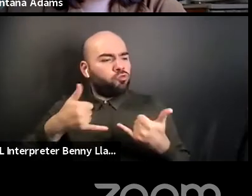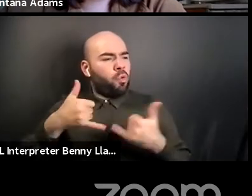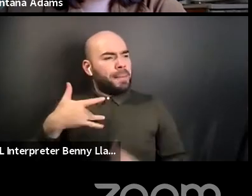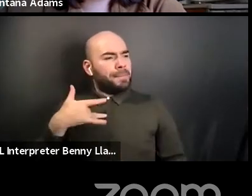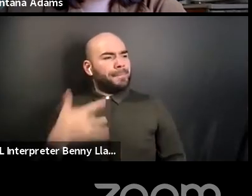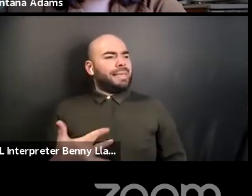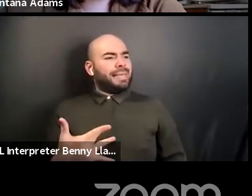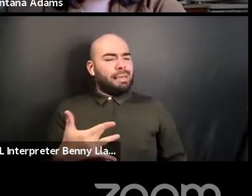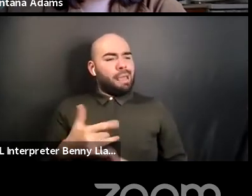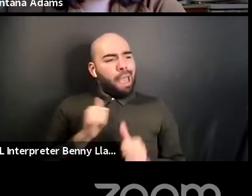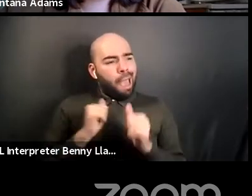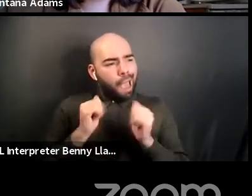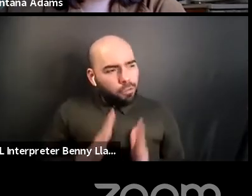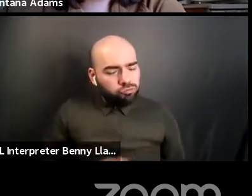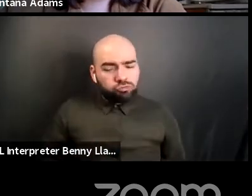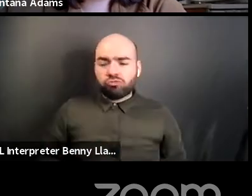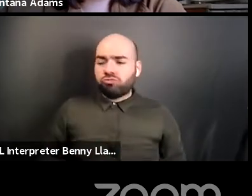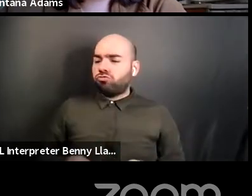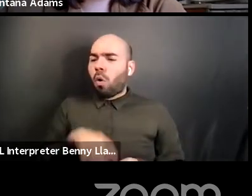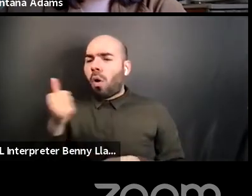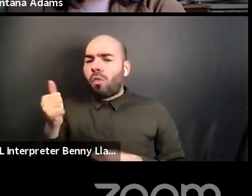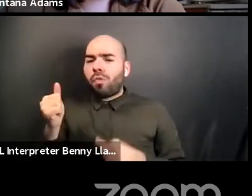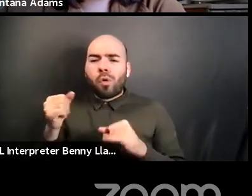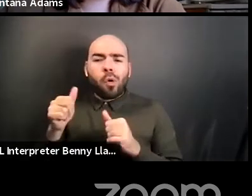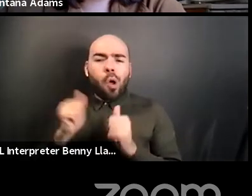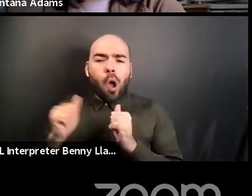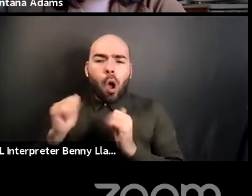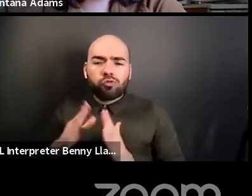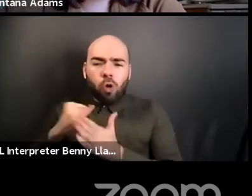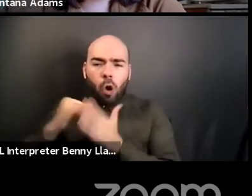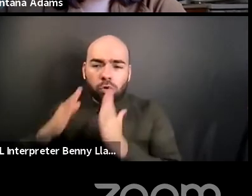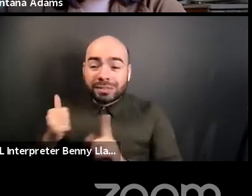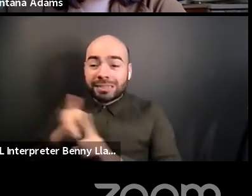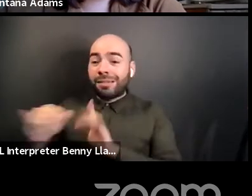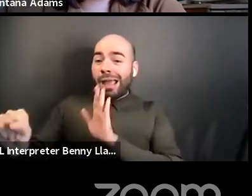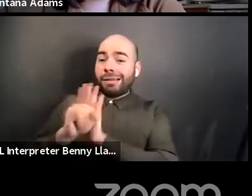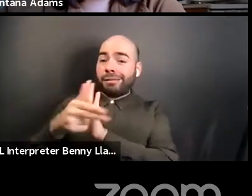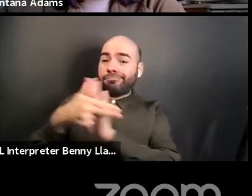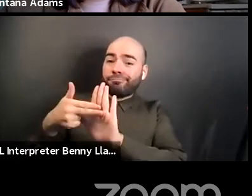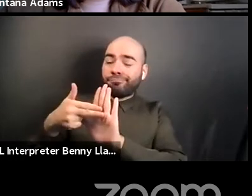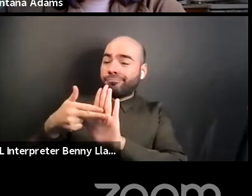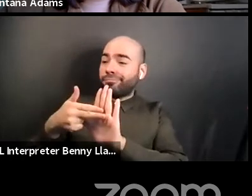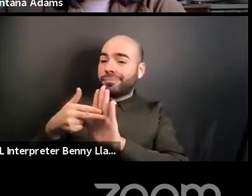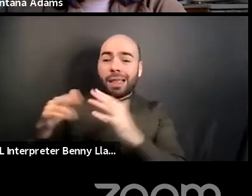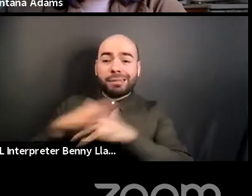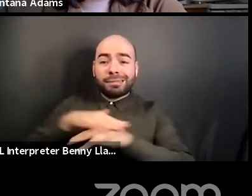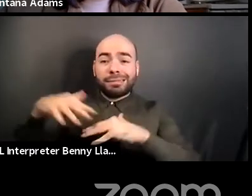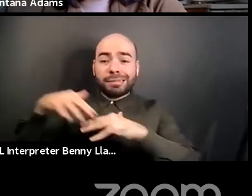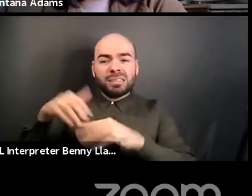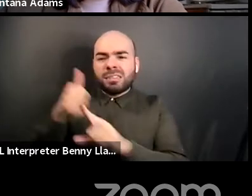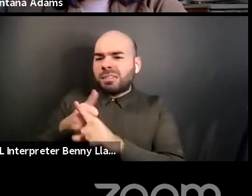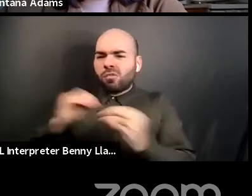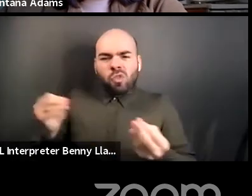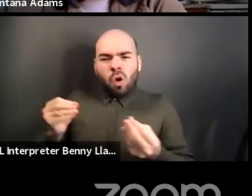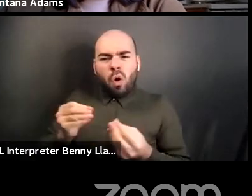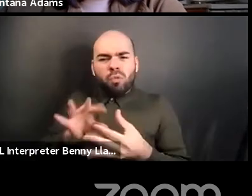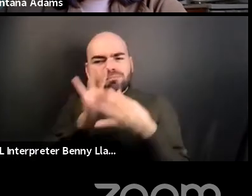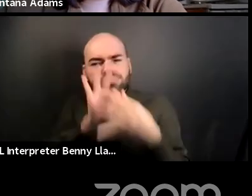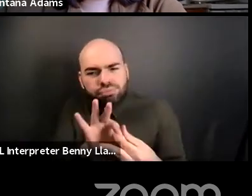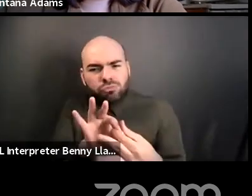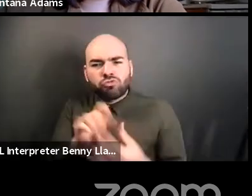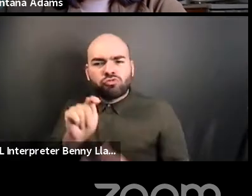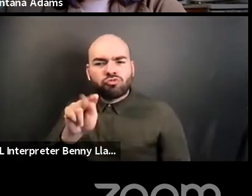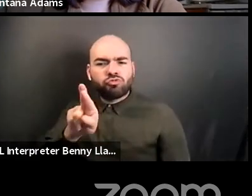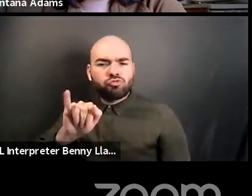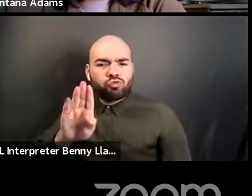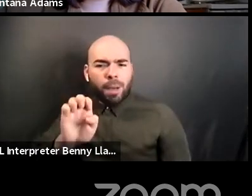other artists self-identifying as Indigenous without a clear connection to a tribal nation or community, and then taking opportunities or